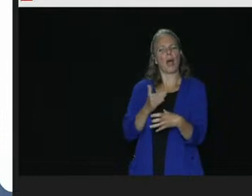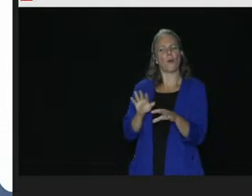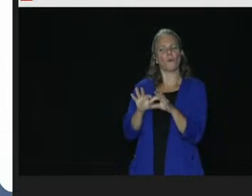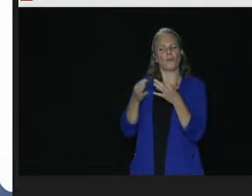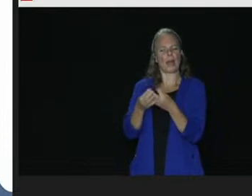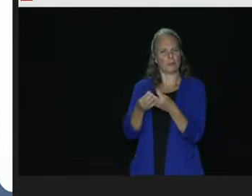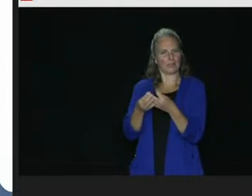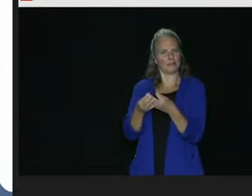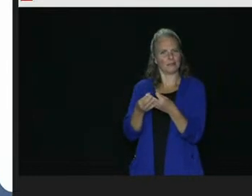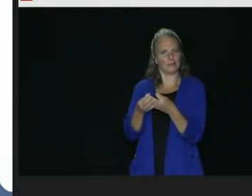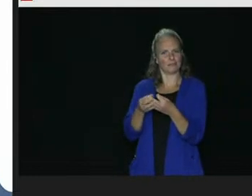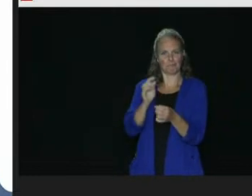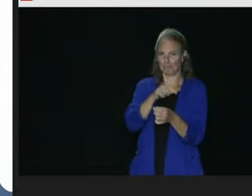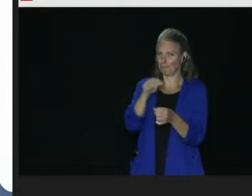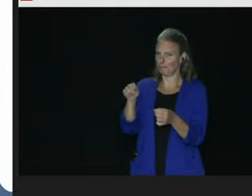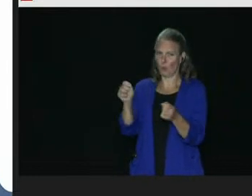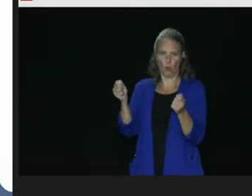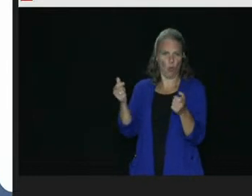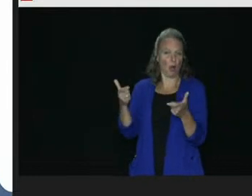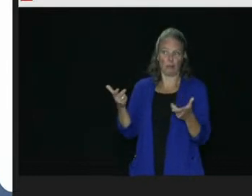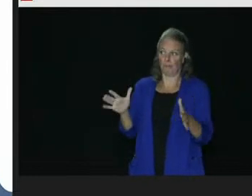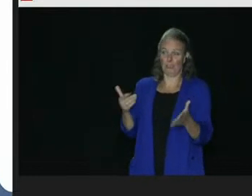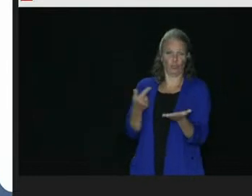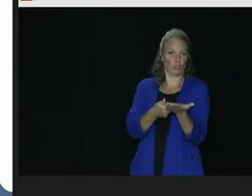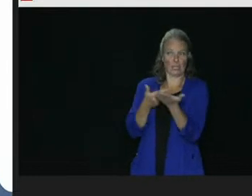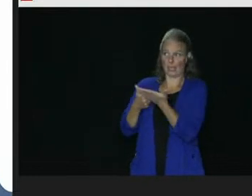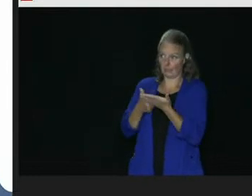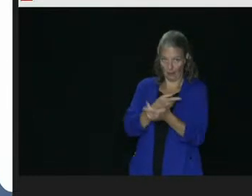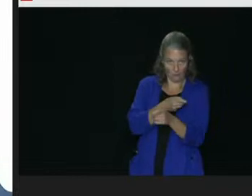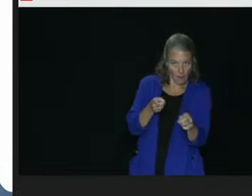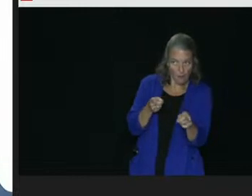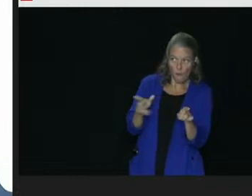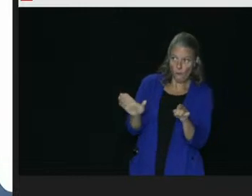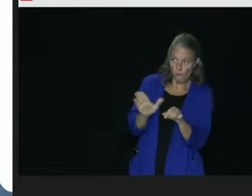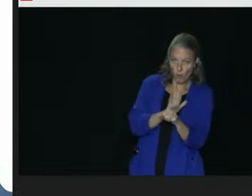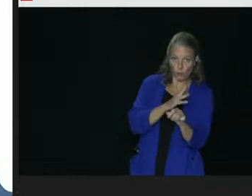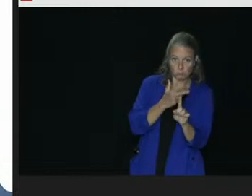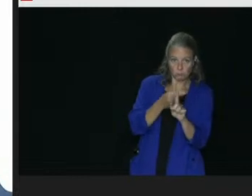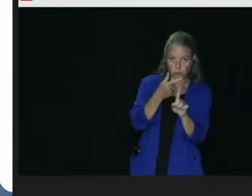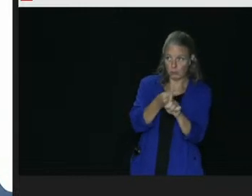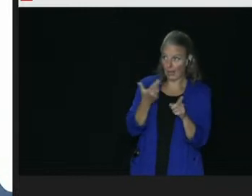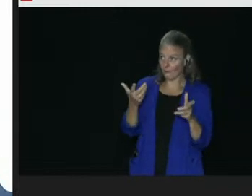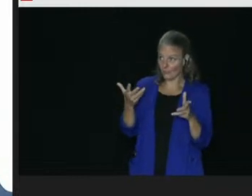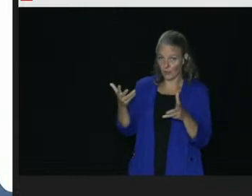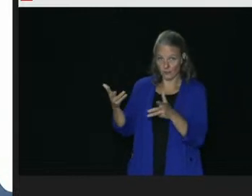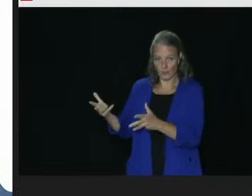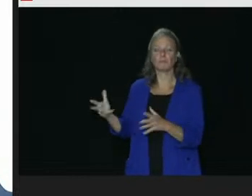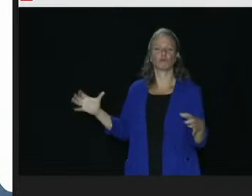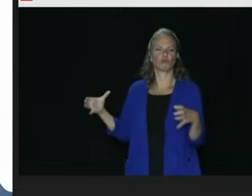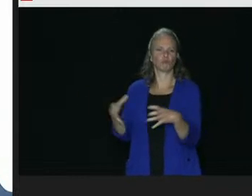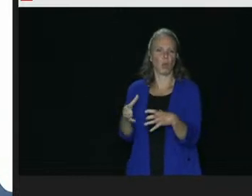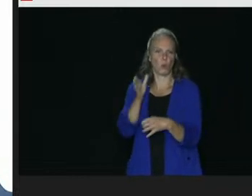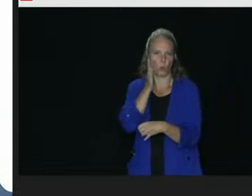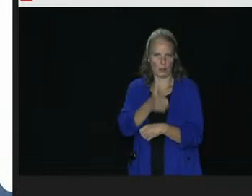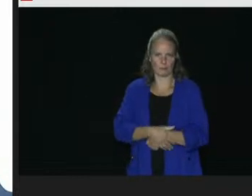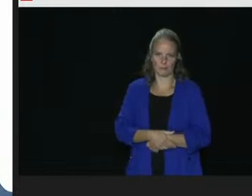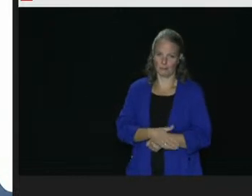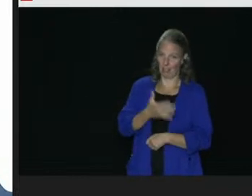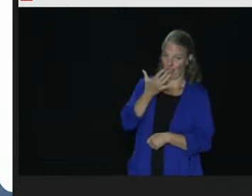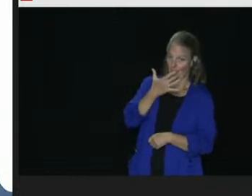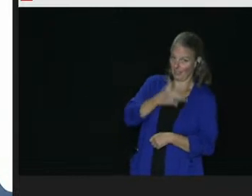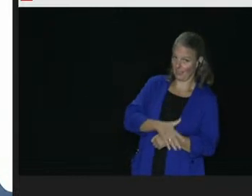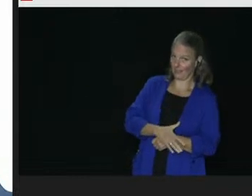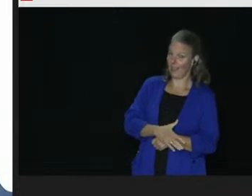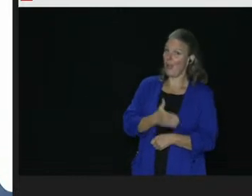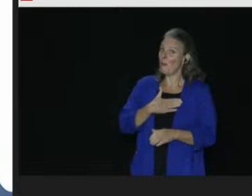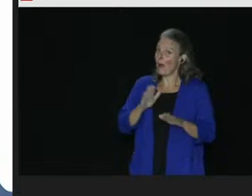members who also, we've discussed with them, they're also completely vaccinated. So I think we're fortunate, even my children, I'm not sure if they actually